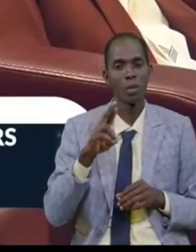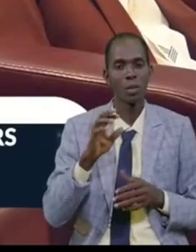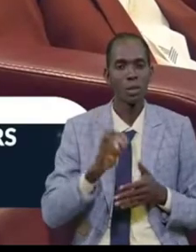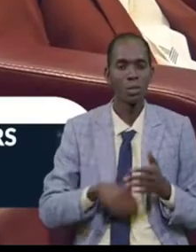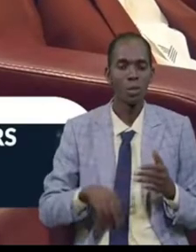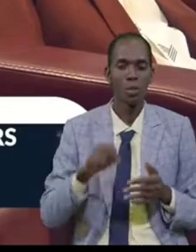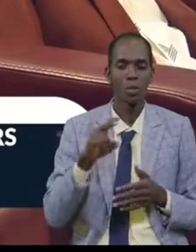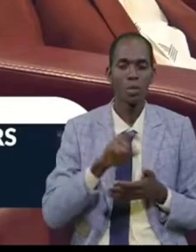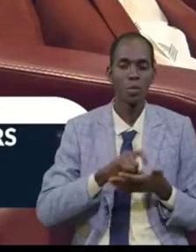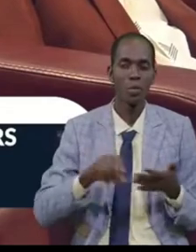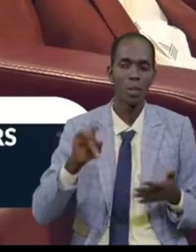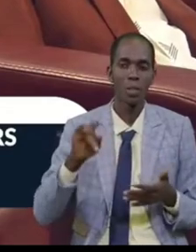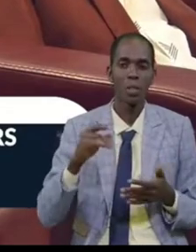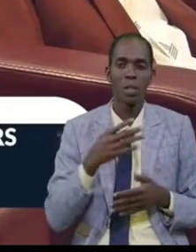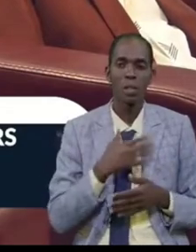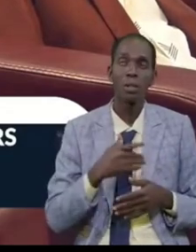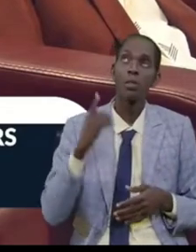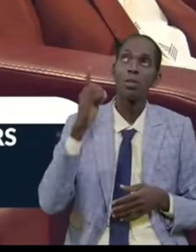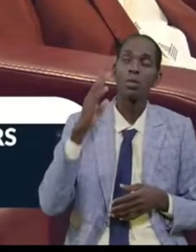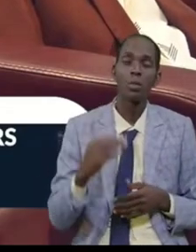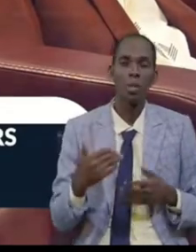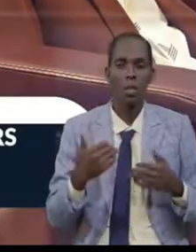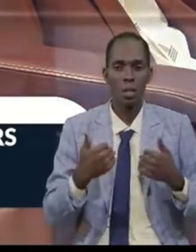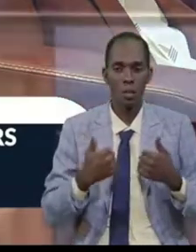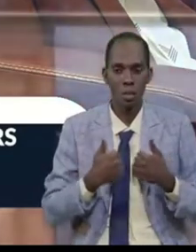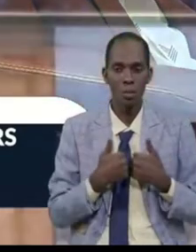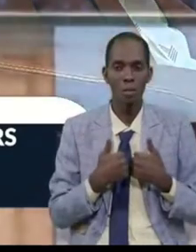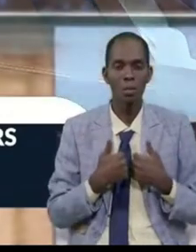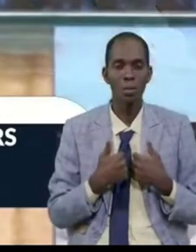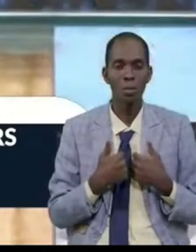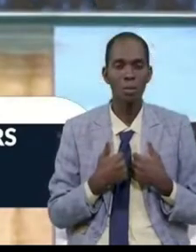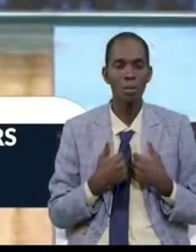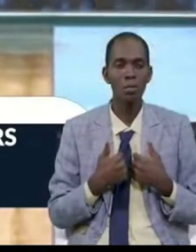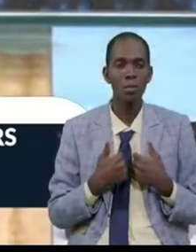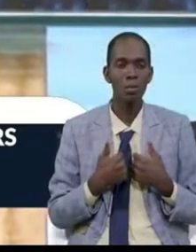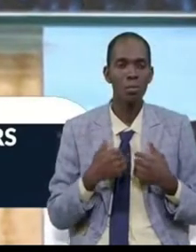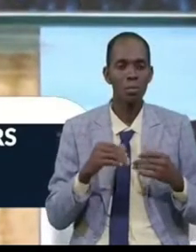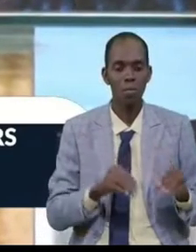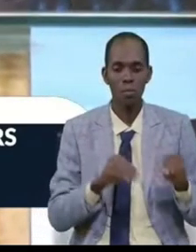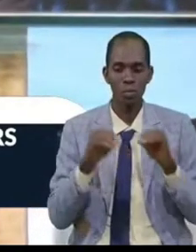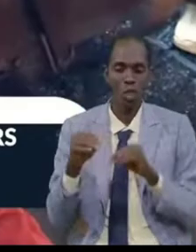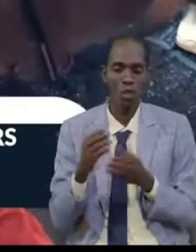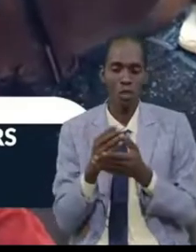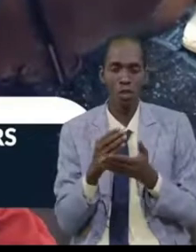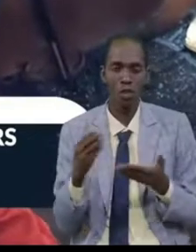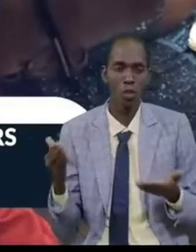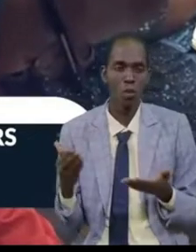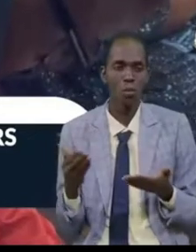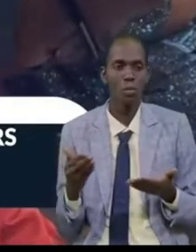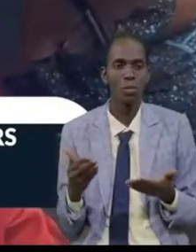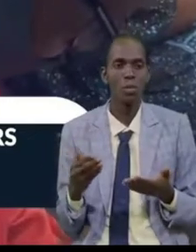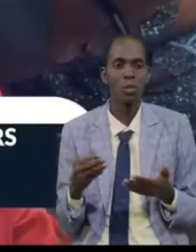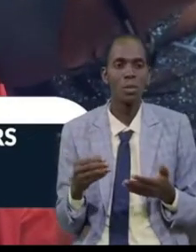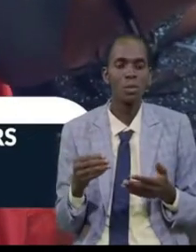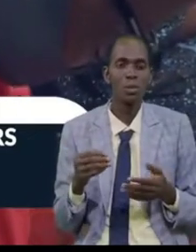God has set some in the church. First,